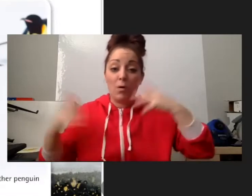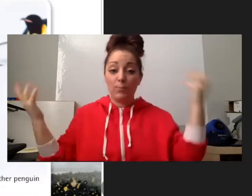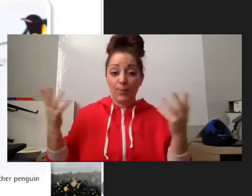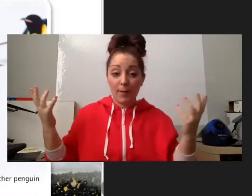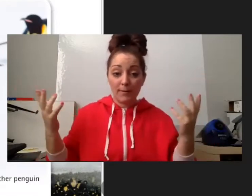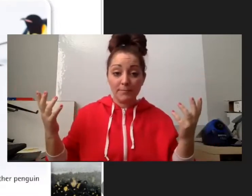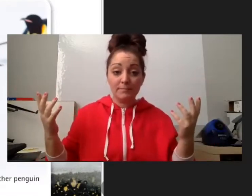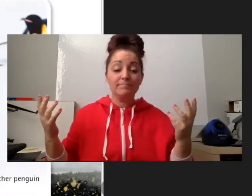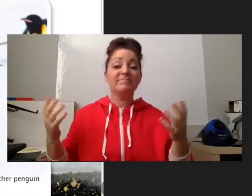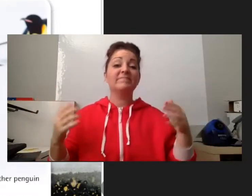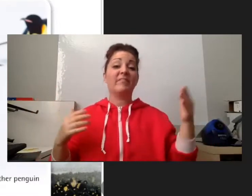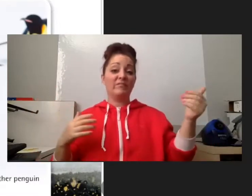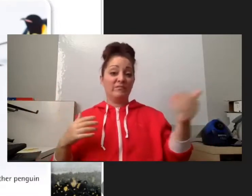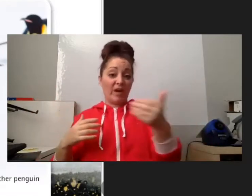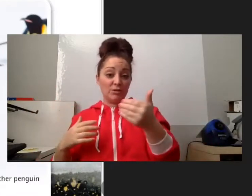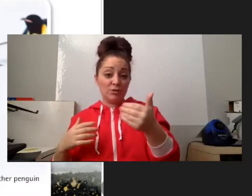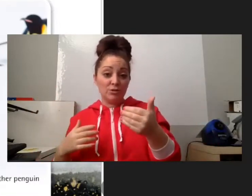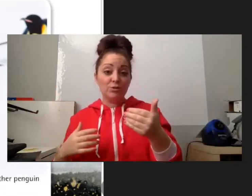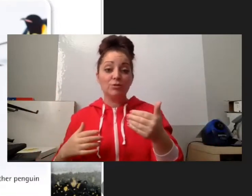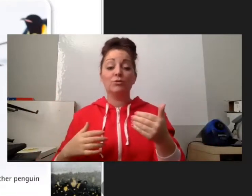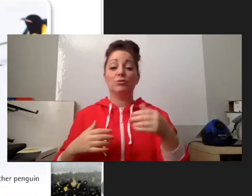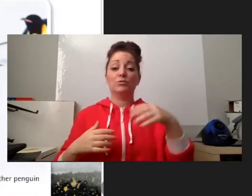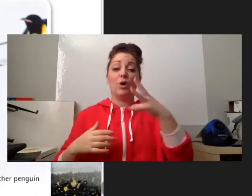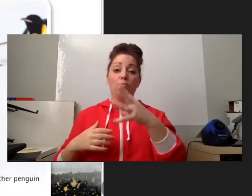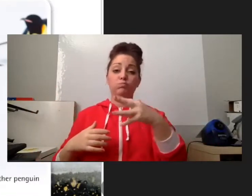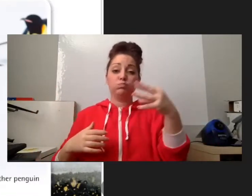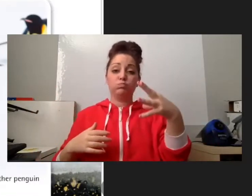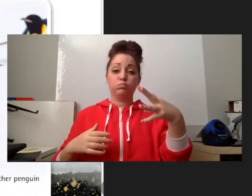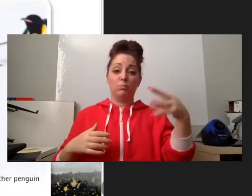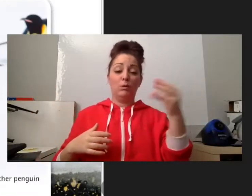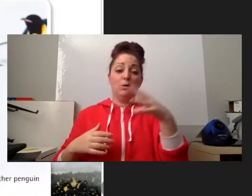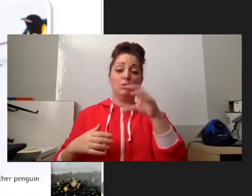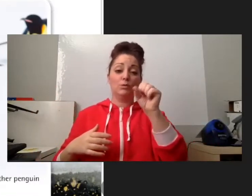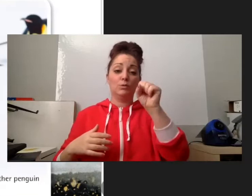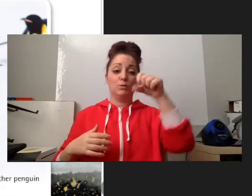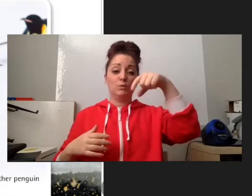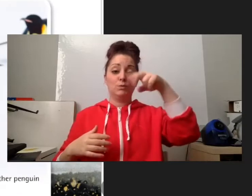she looks for fish,